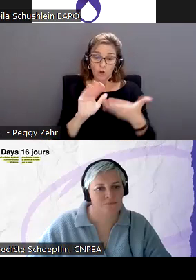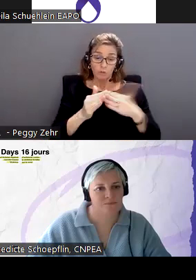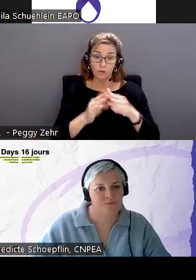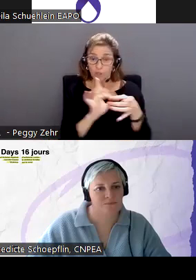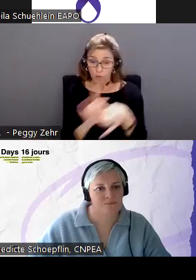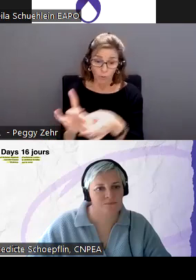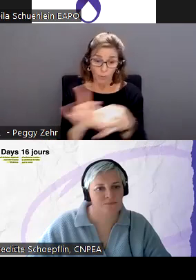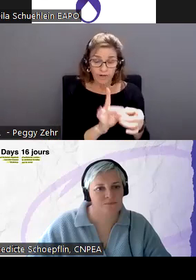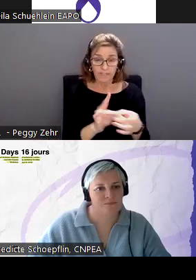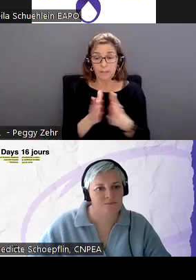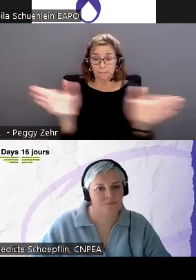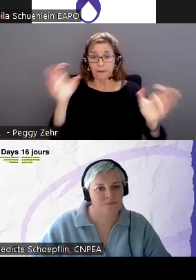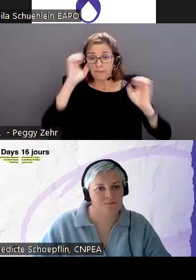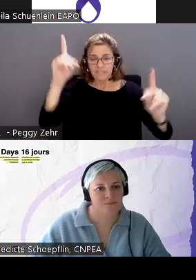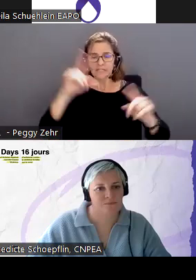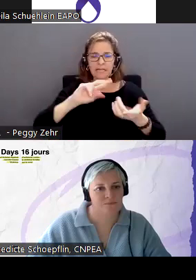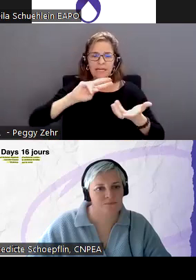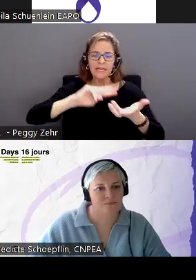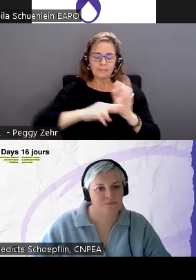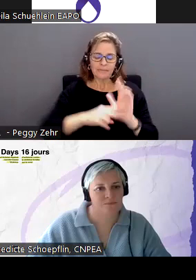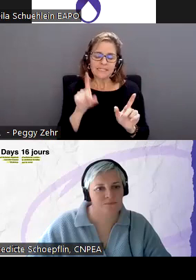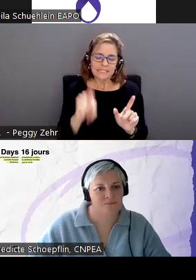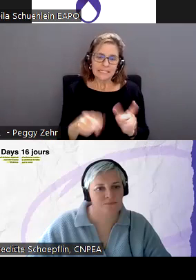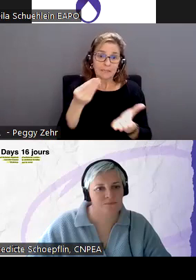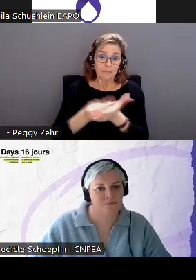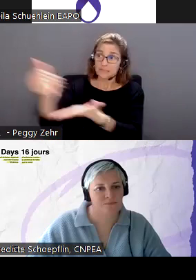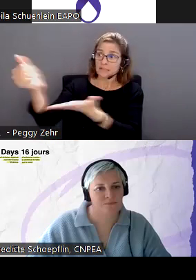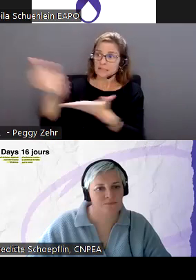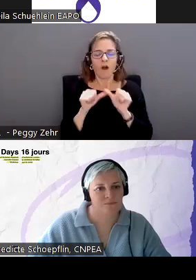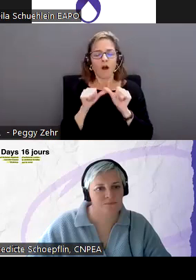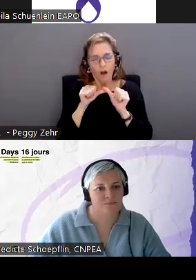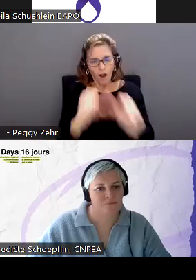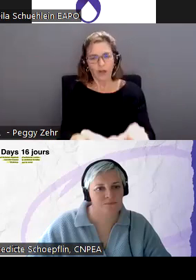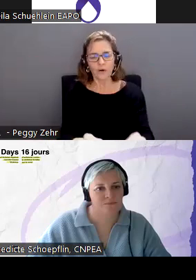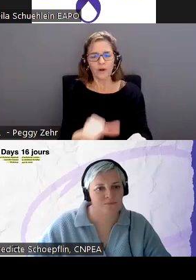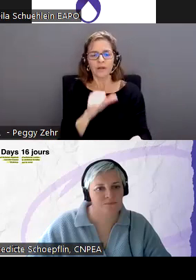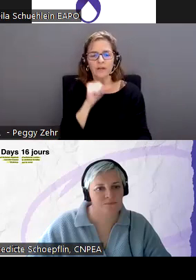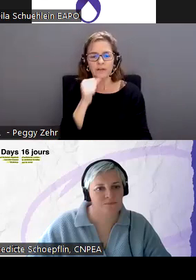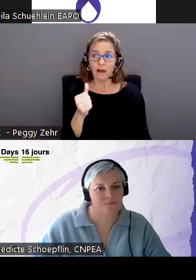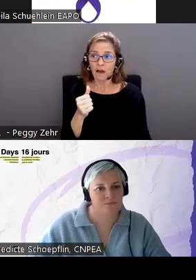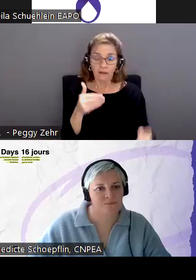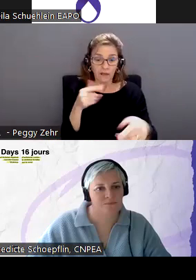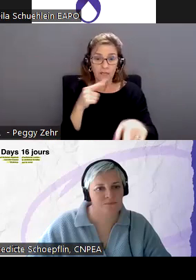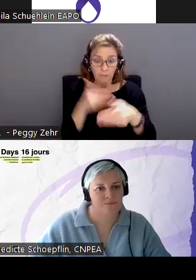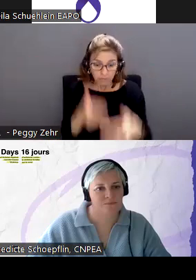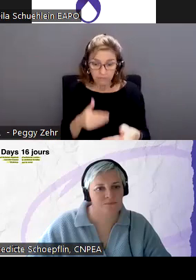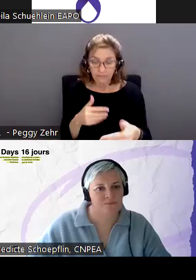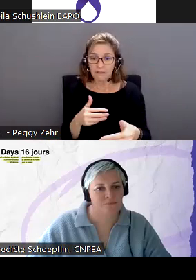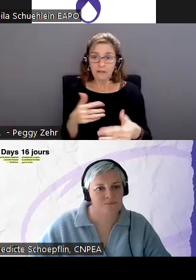public education requires sustained funding. It is, we talk a lot